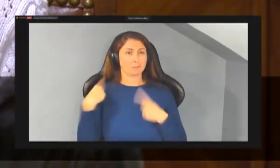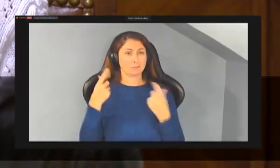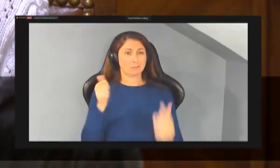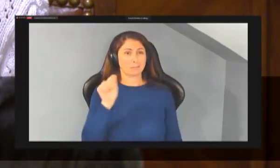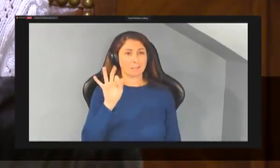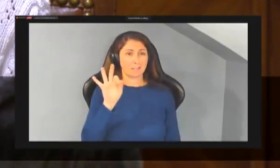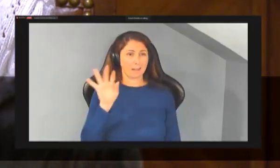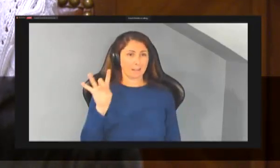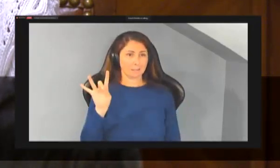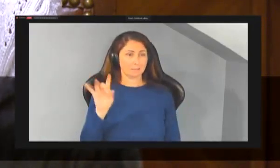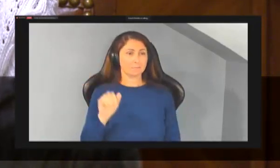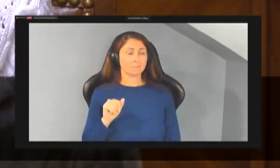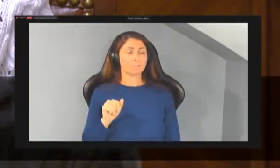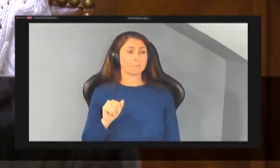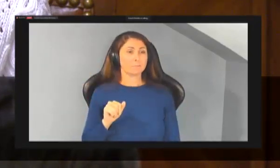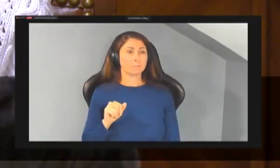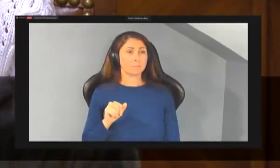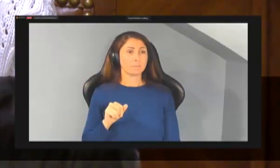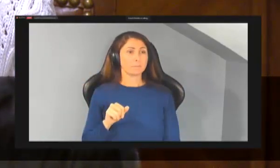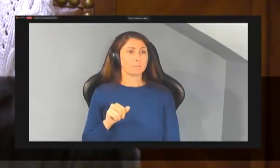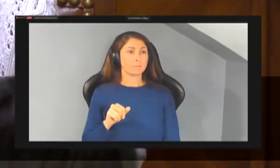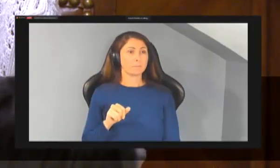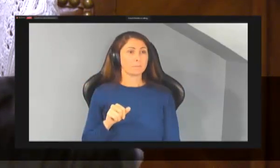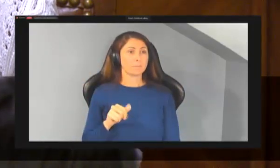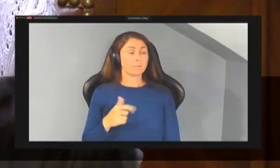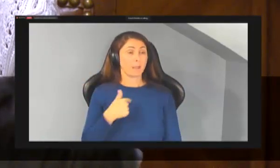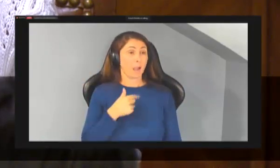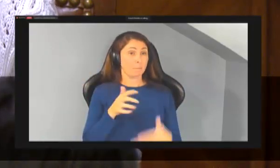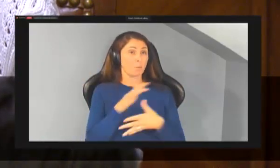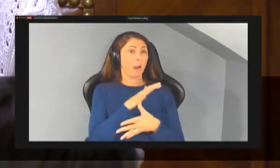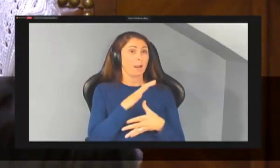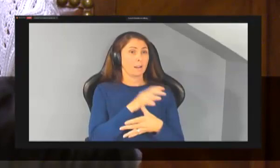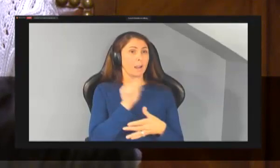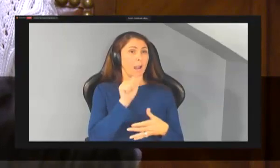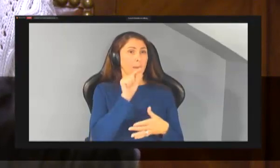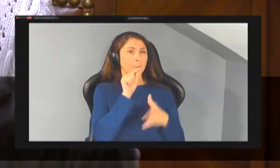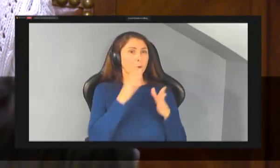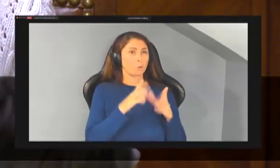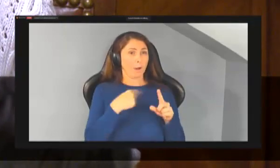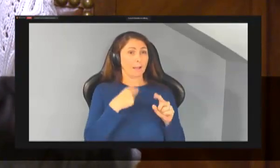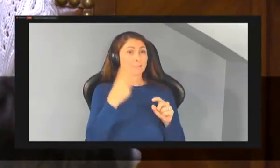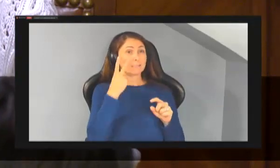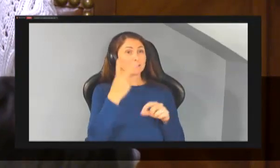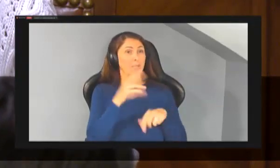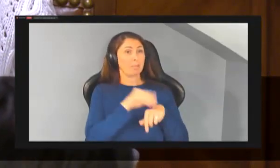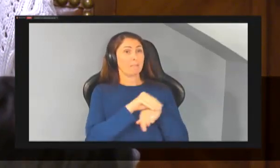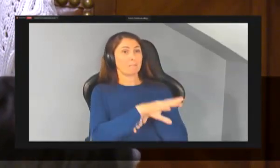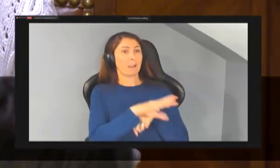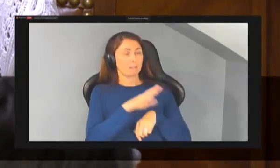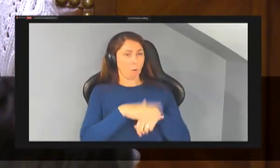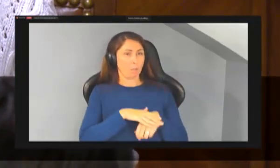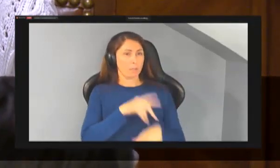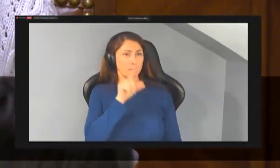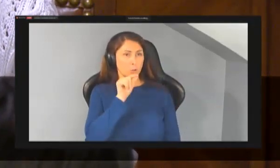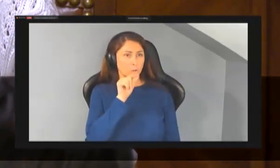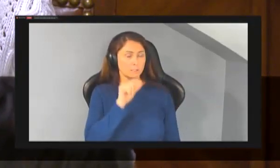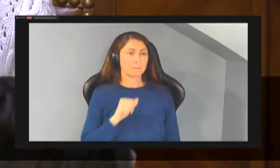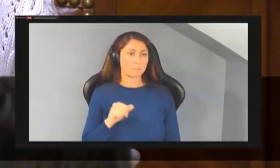1998. But I am primarily a birder, so I see the effect on birds.